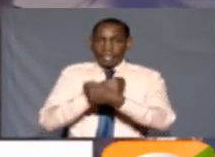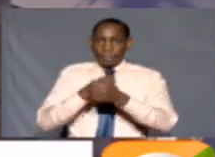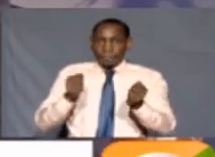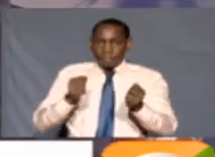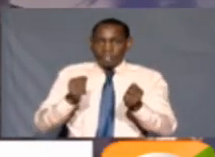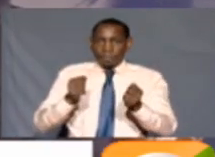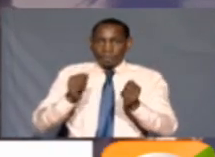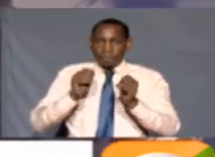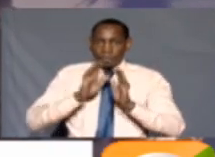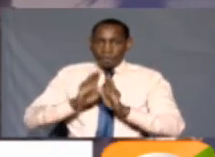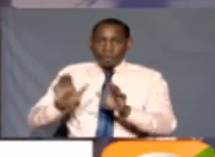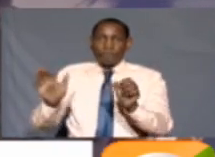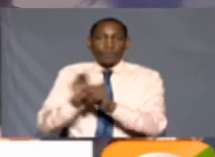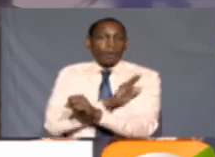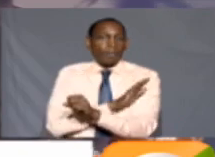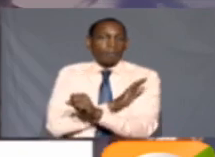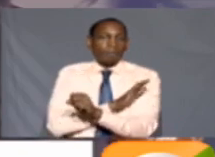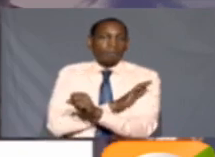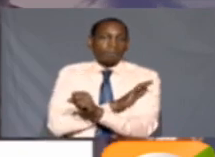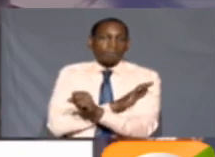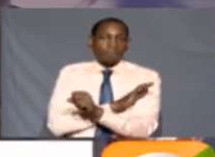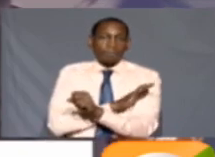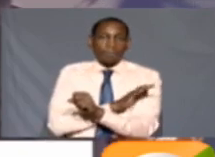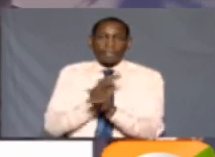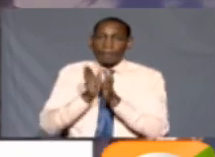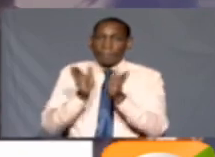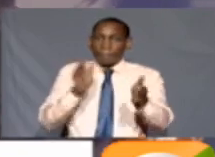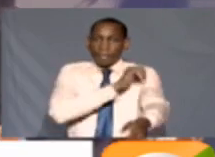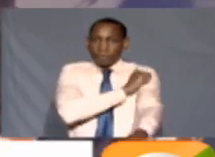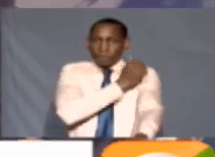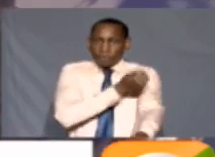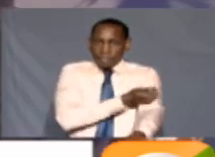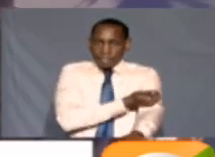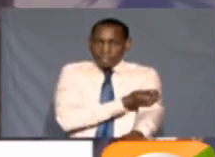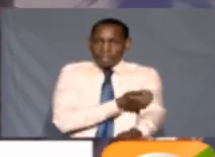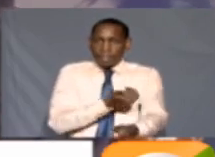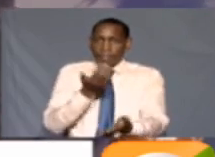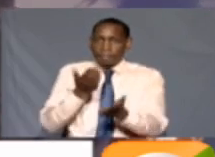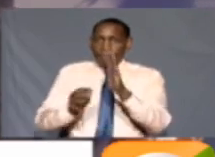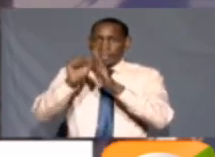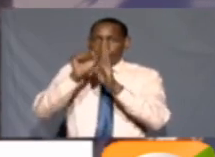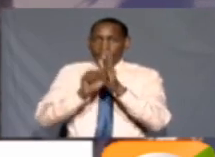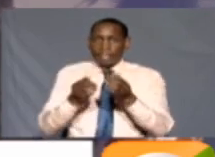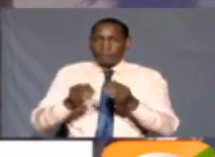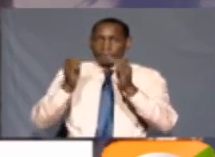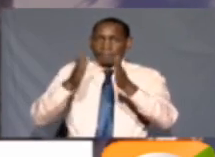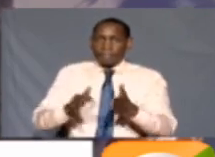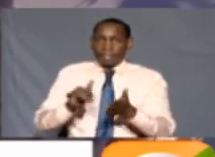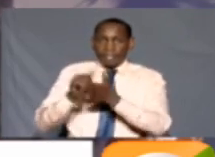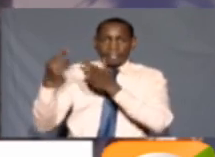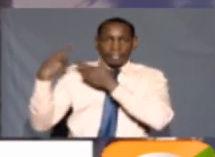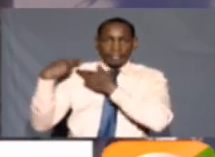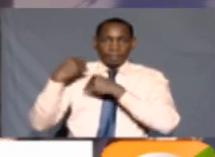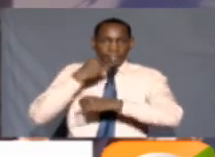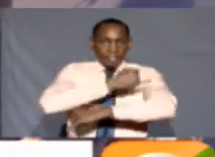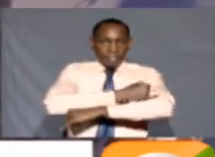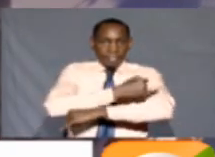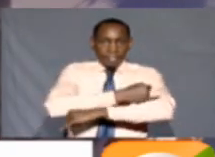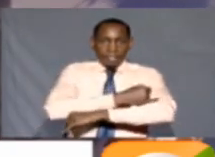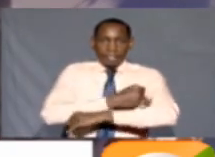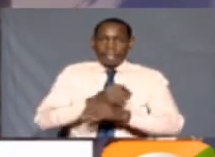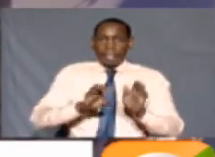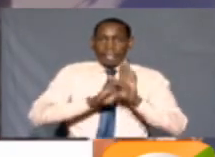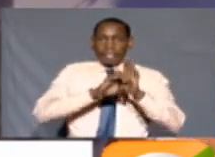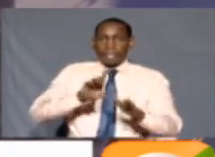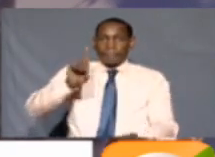deferred entirely to public authorities or state officials that are in charge of this institution, let's say the